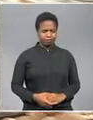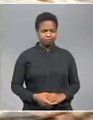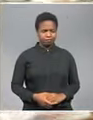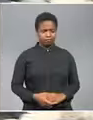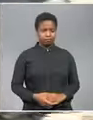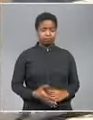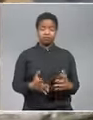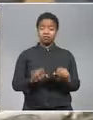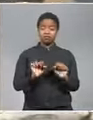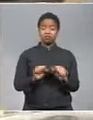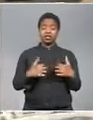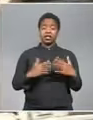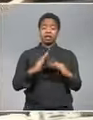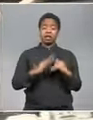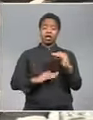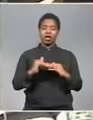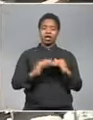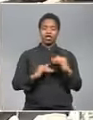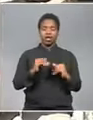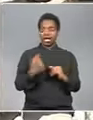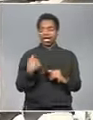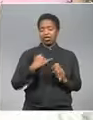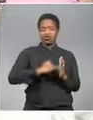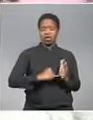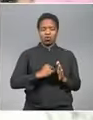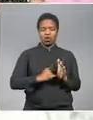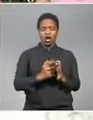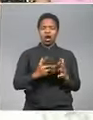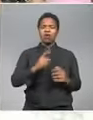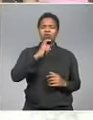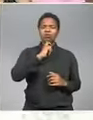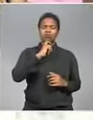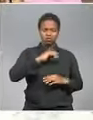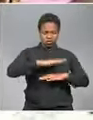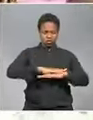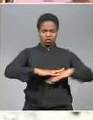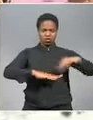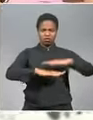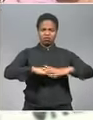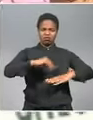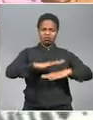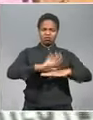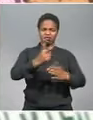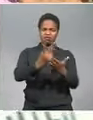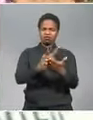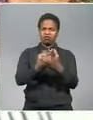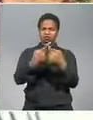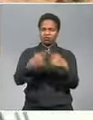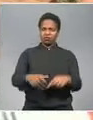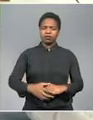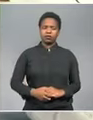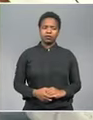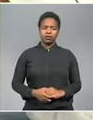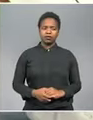They finally started building their dream house in January using a rather unusual technique. We get